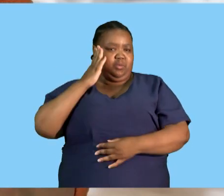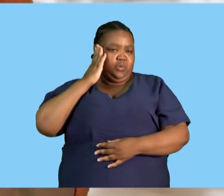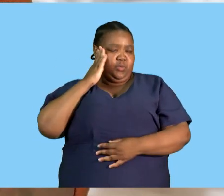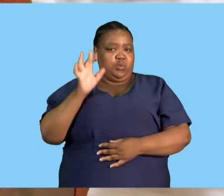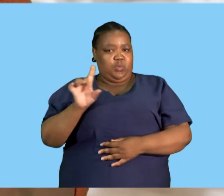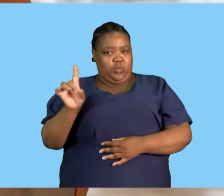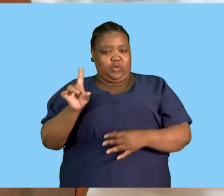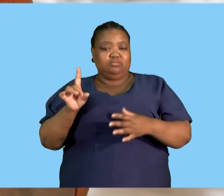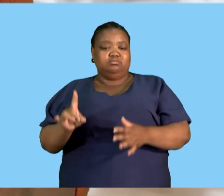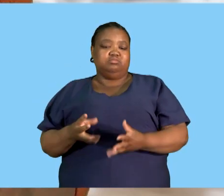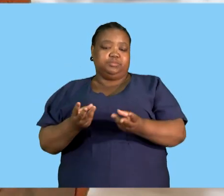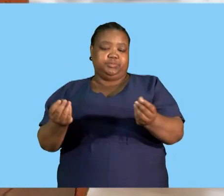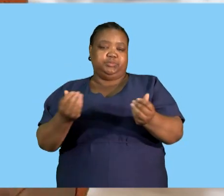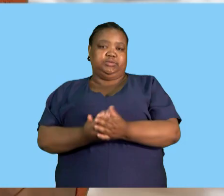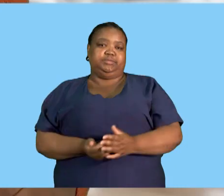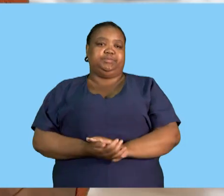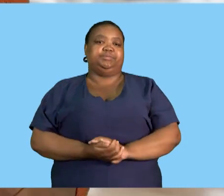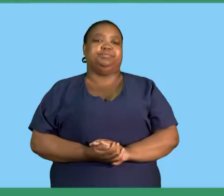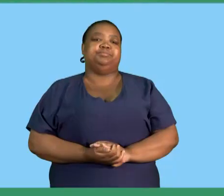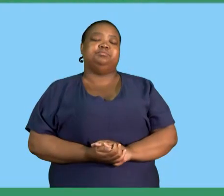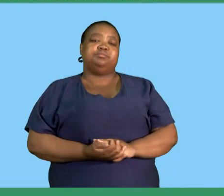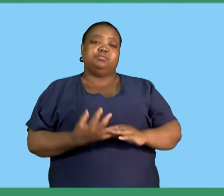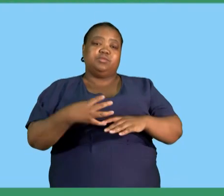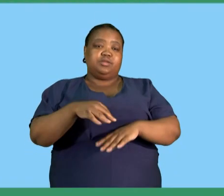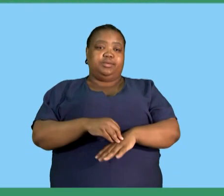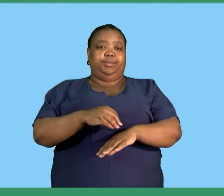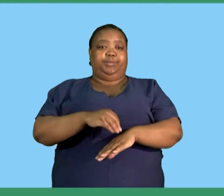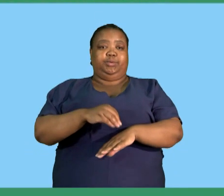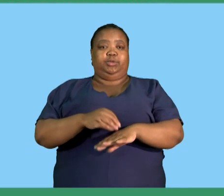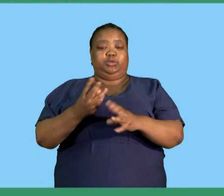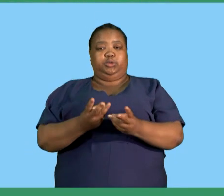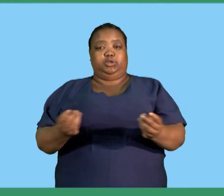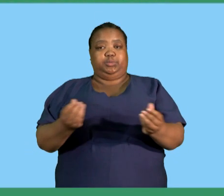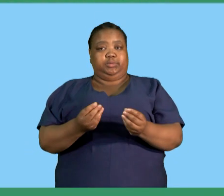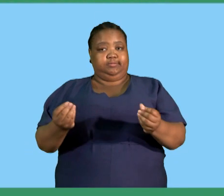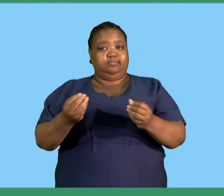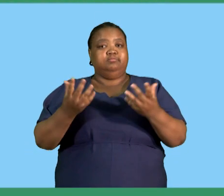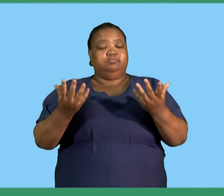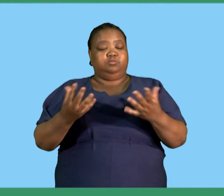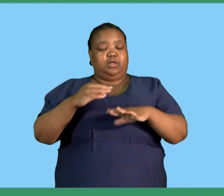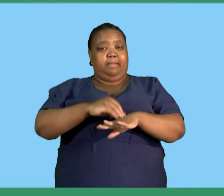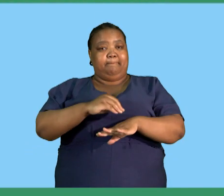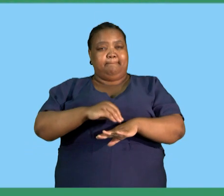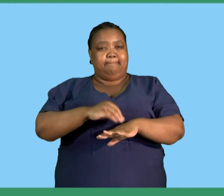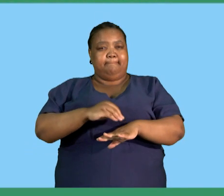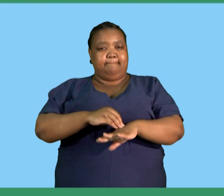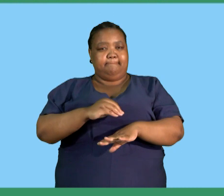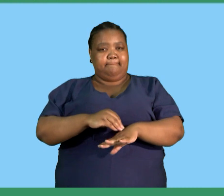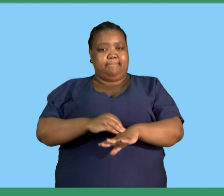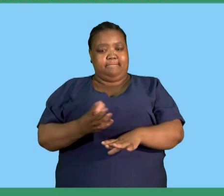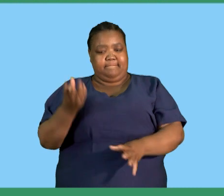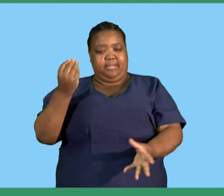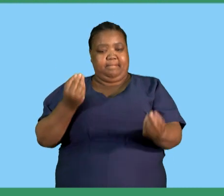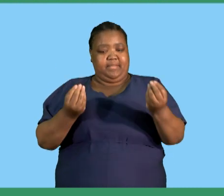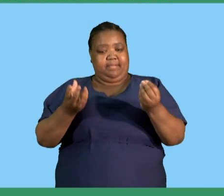second. Right. Problem solving involves problem shaping, which is the ability to break